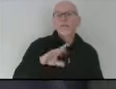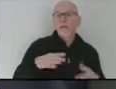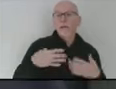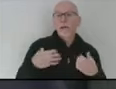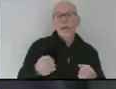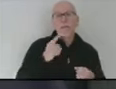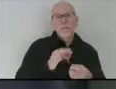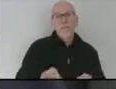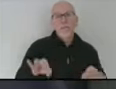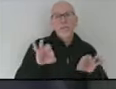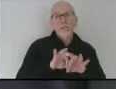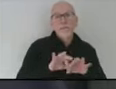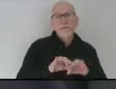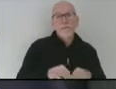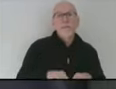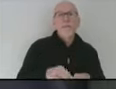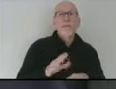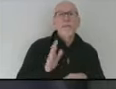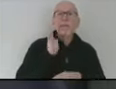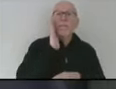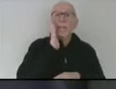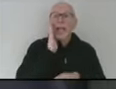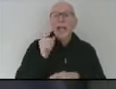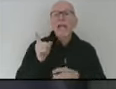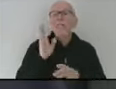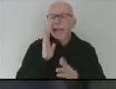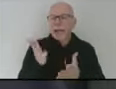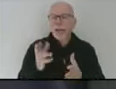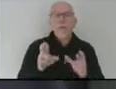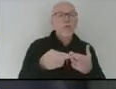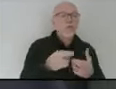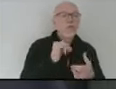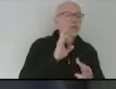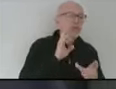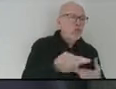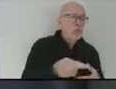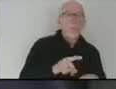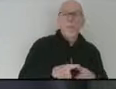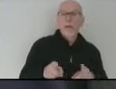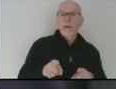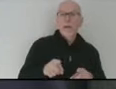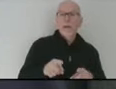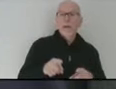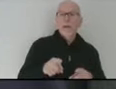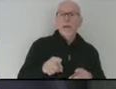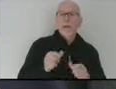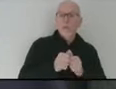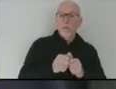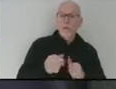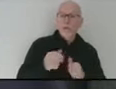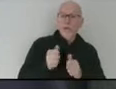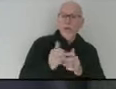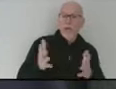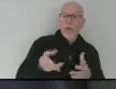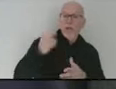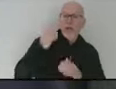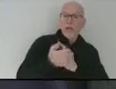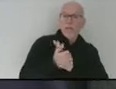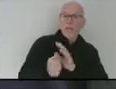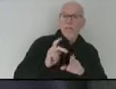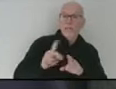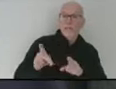a bed is just a bed. A room is just a room. But if you put that with highly skilled professionals, that